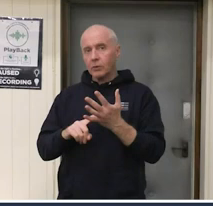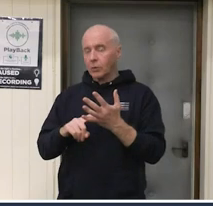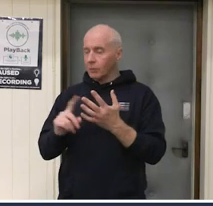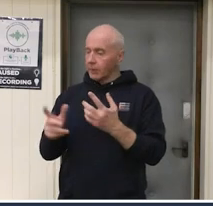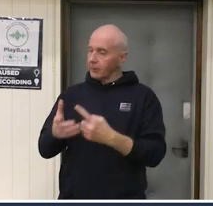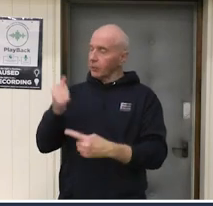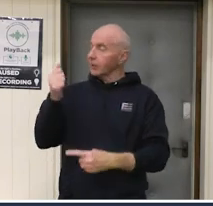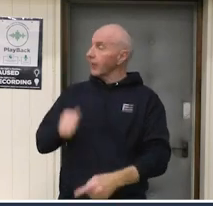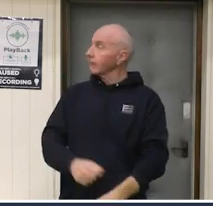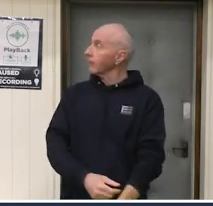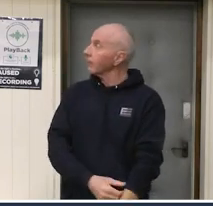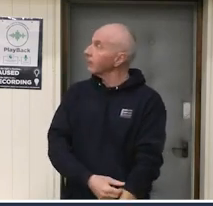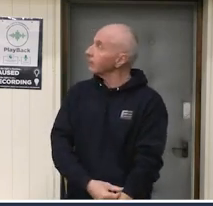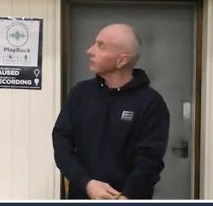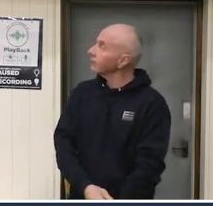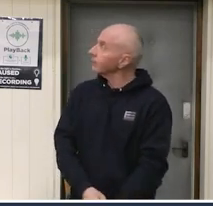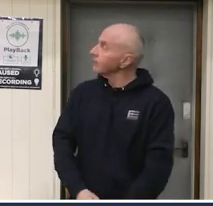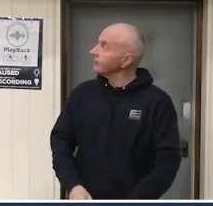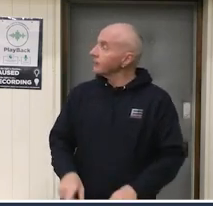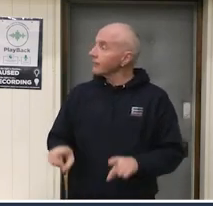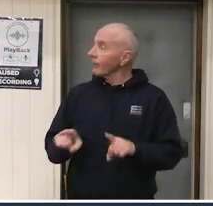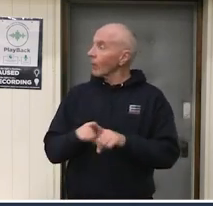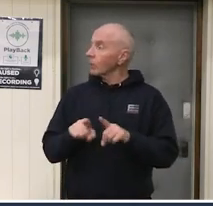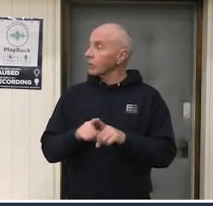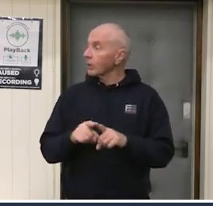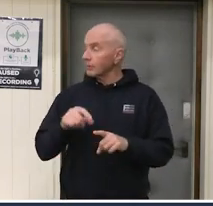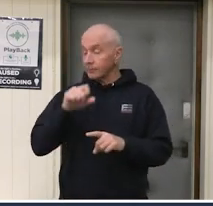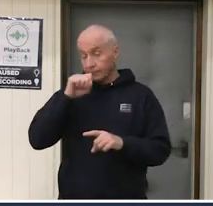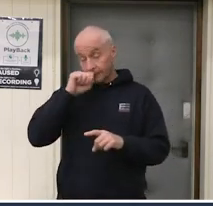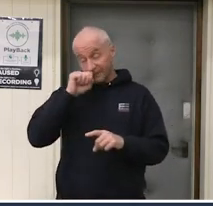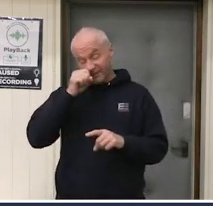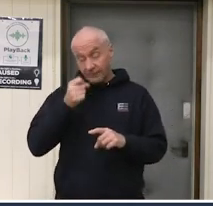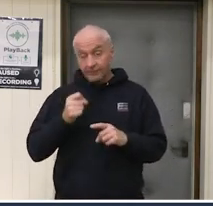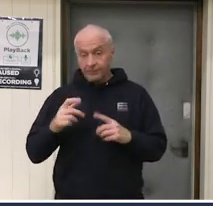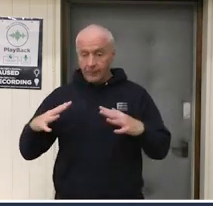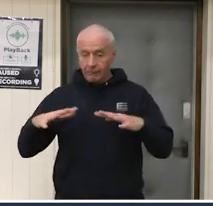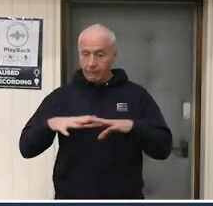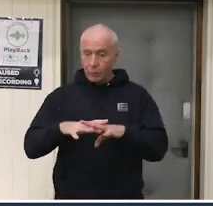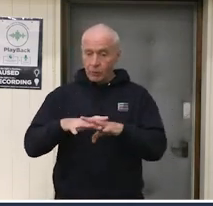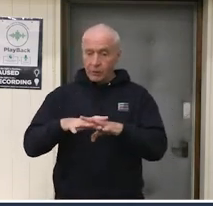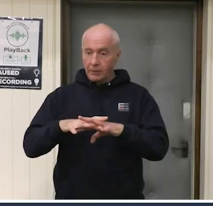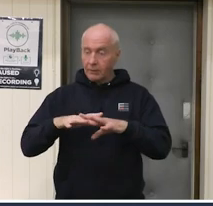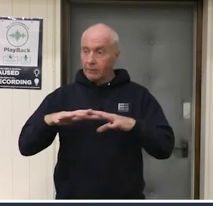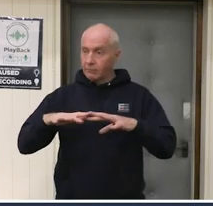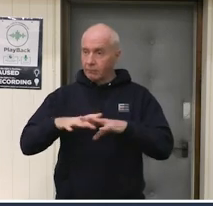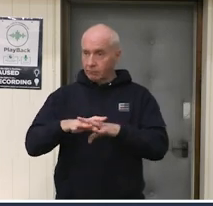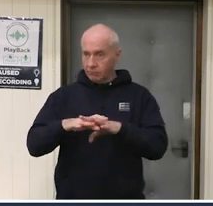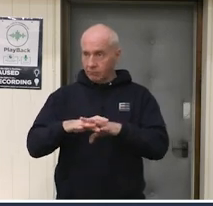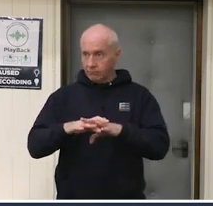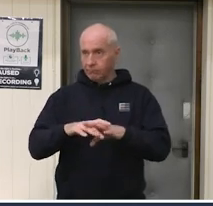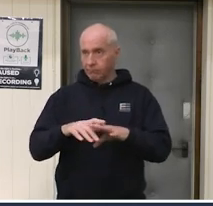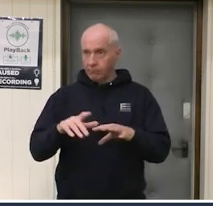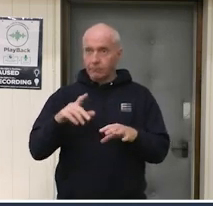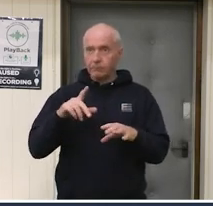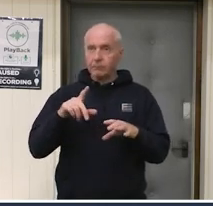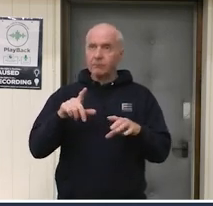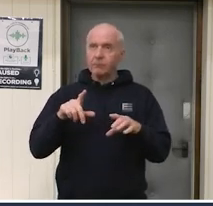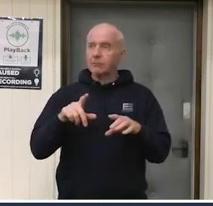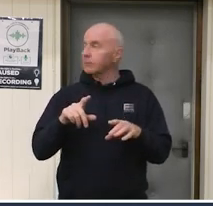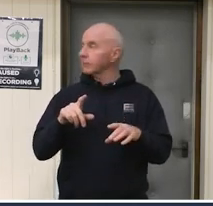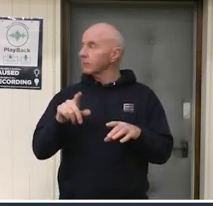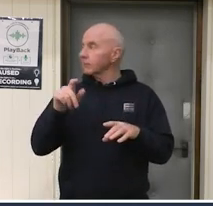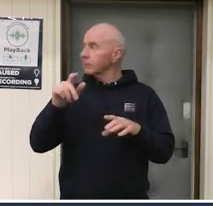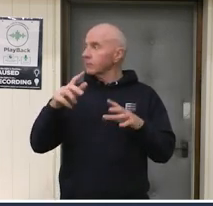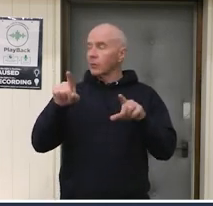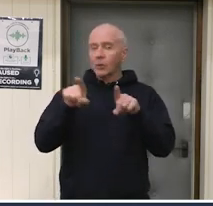There are other advantages to fusion too. Now, I will put my cards on the table here. I'm going to talk about fission for a little bit, which is what we have now, which